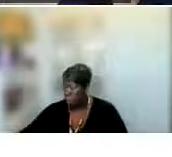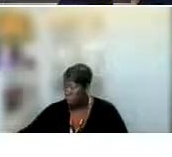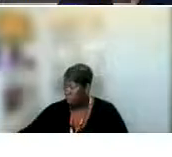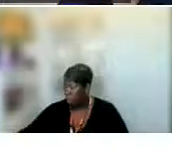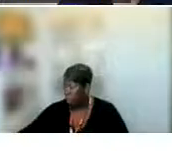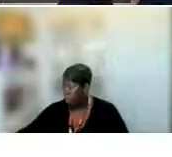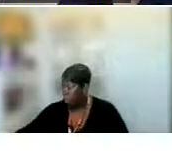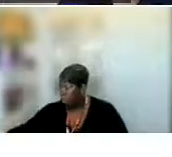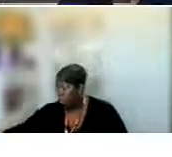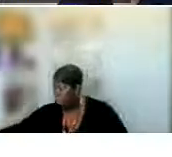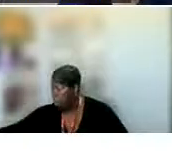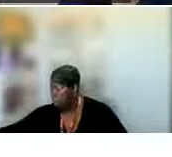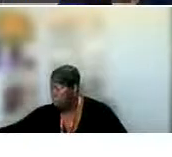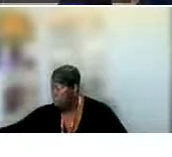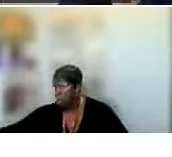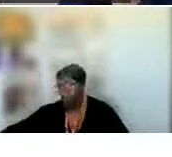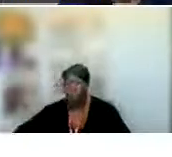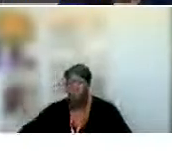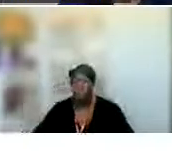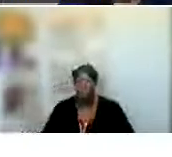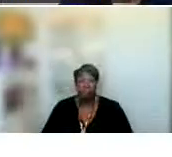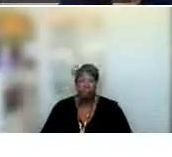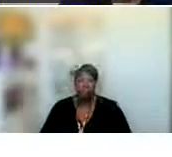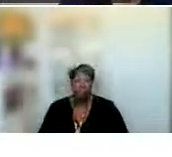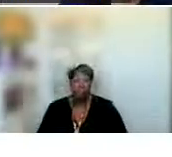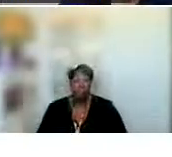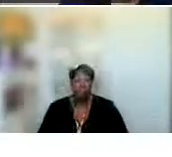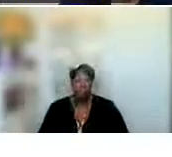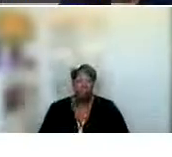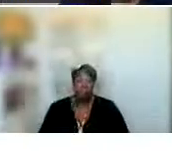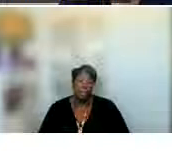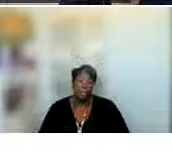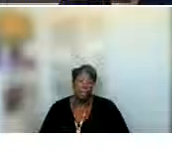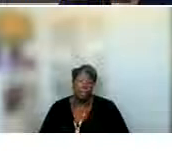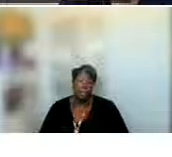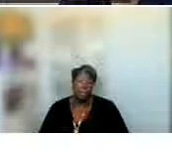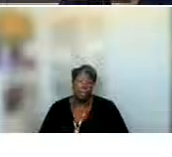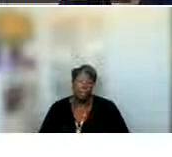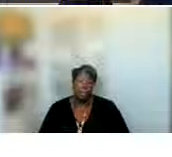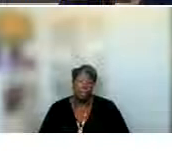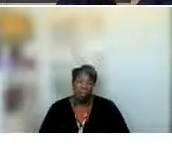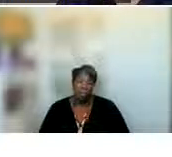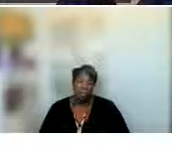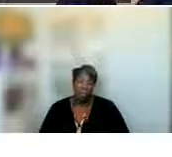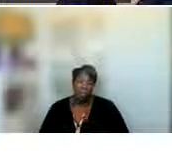first board meeting of 2023. That's the Recycling Market Development Board that I'm referencing there.